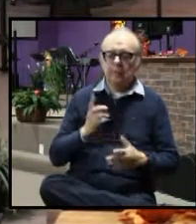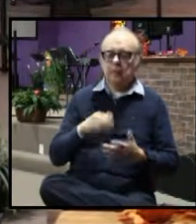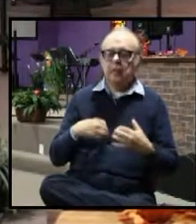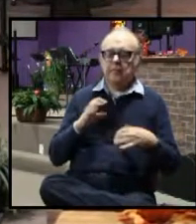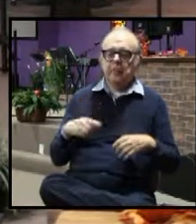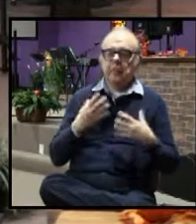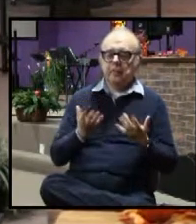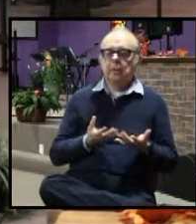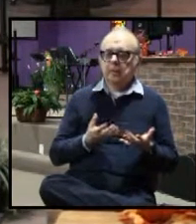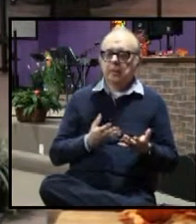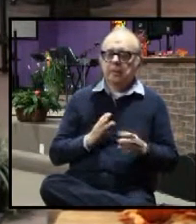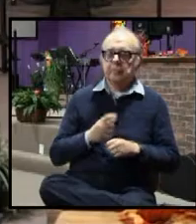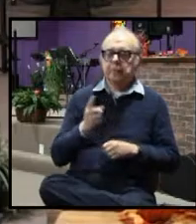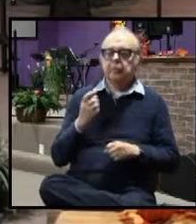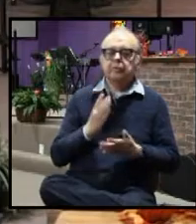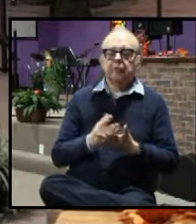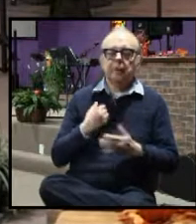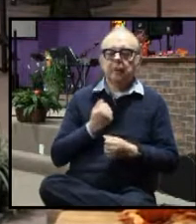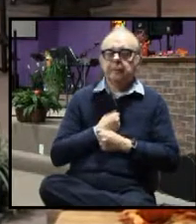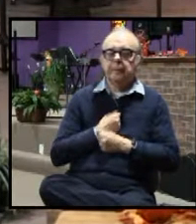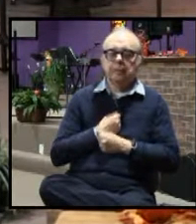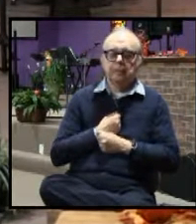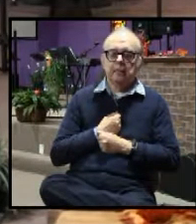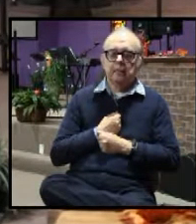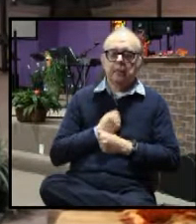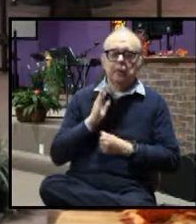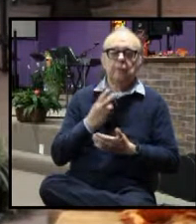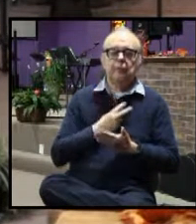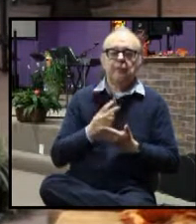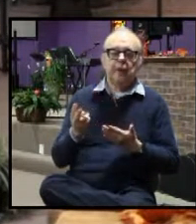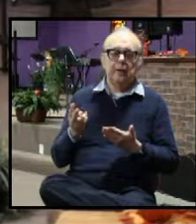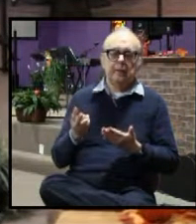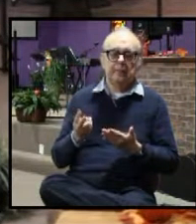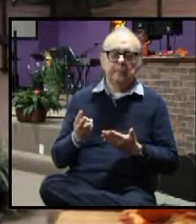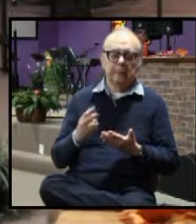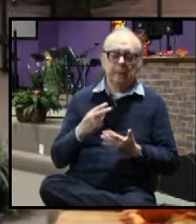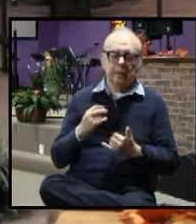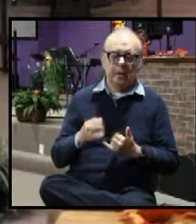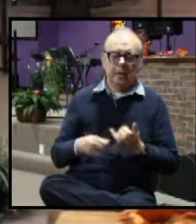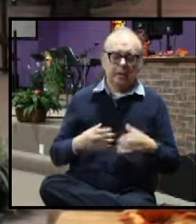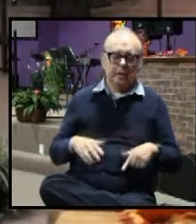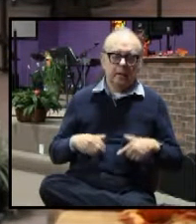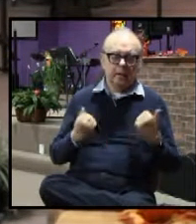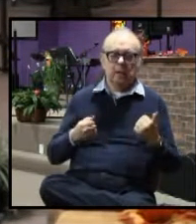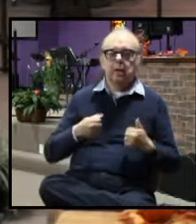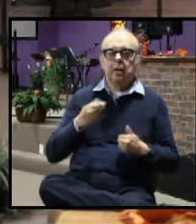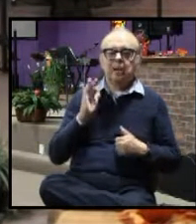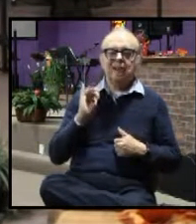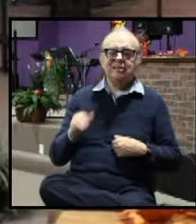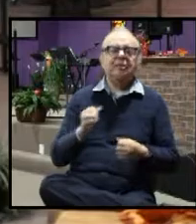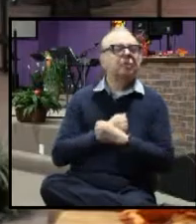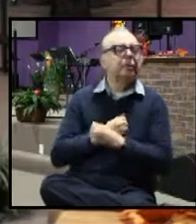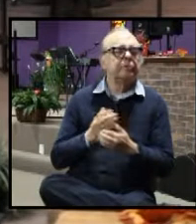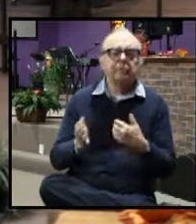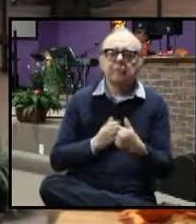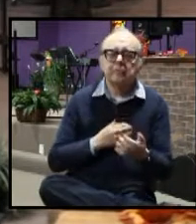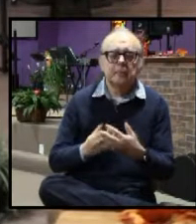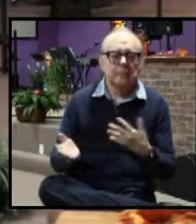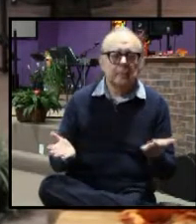to do whatever I want to do to make you stop loving me. And you know what? You're going to fail. At the end of your life, you're going to understand God still loved